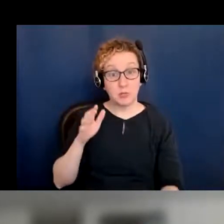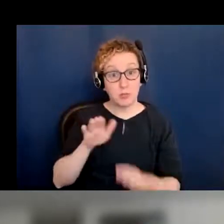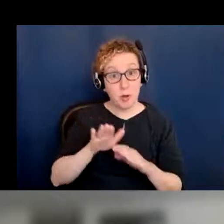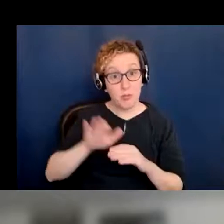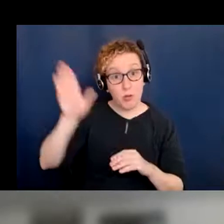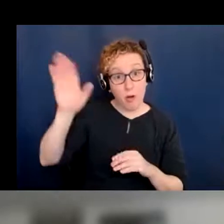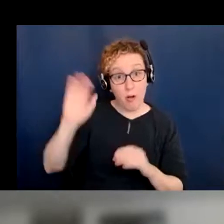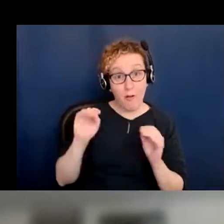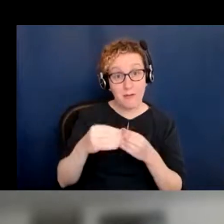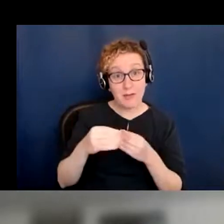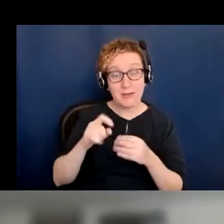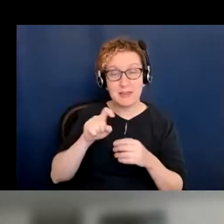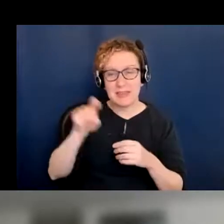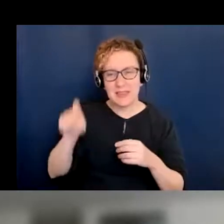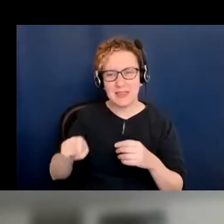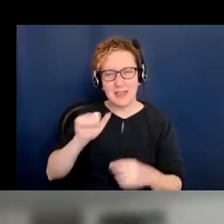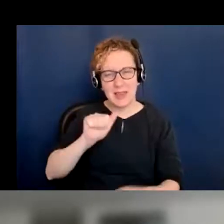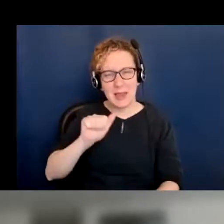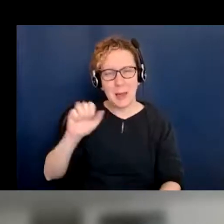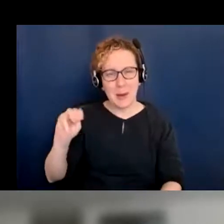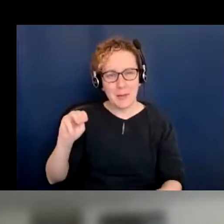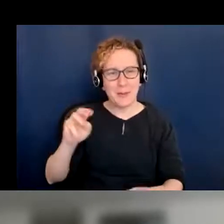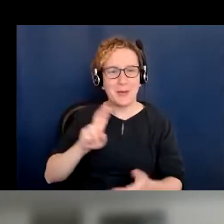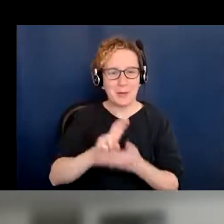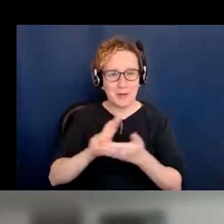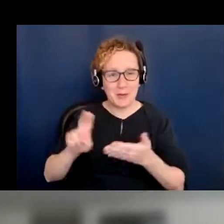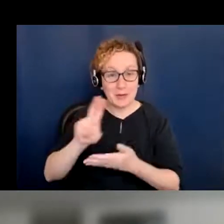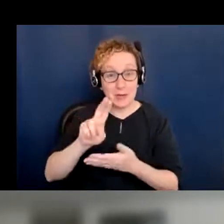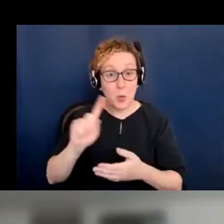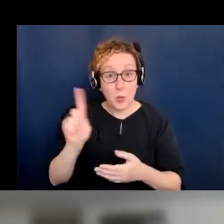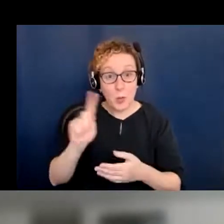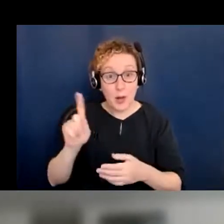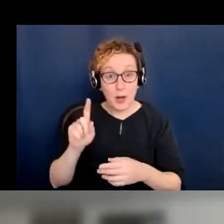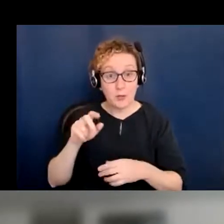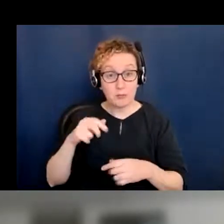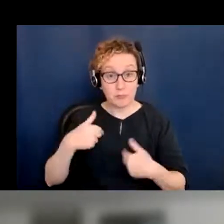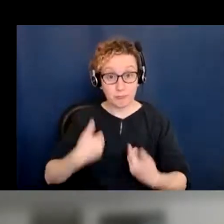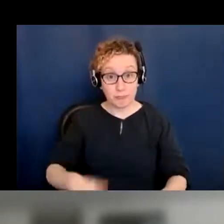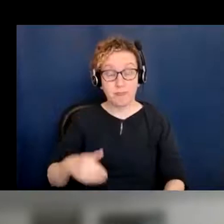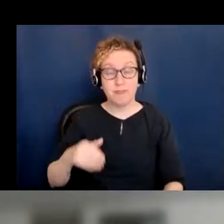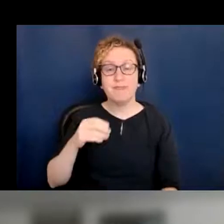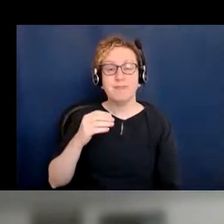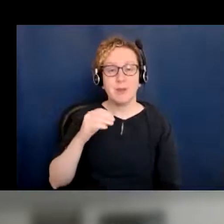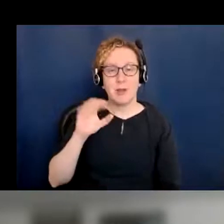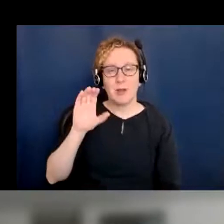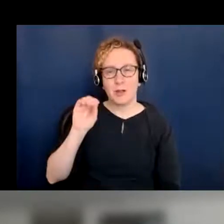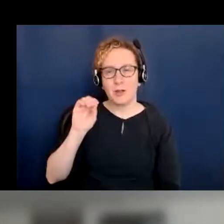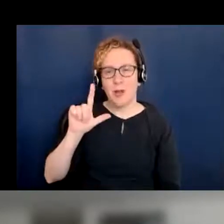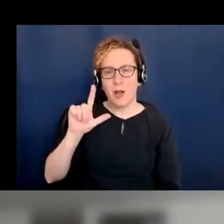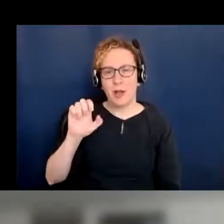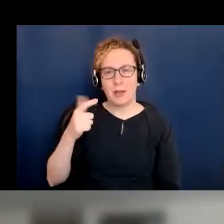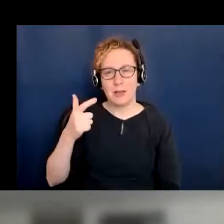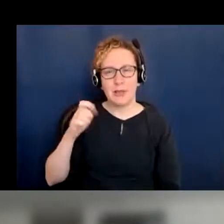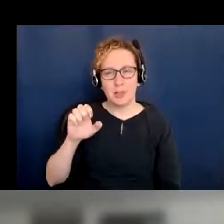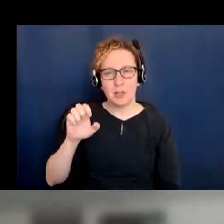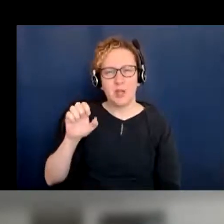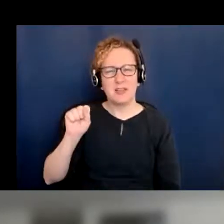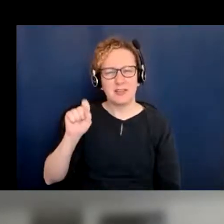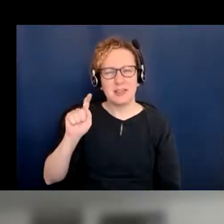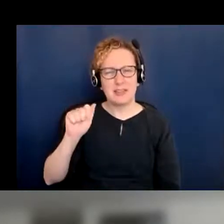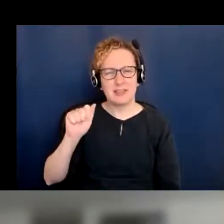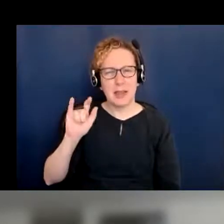A&M University. I'm joining from home in College Station, Texas, where we're kind of coming